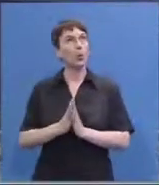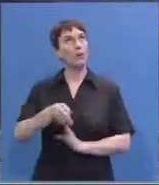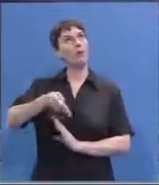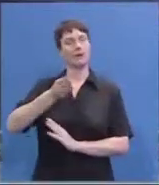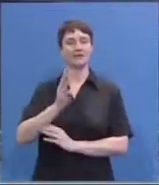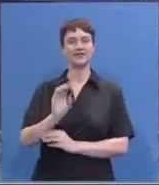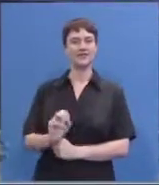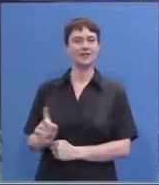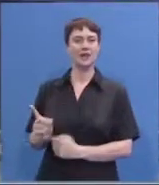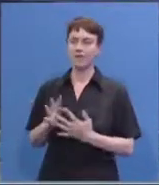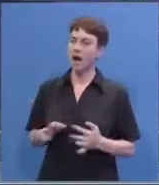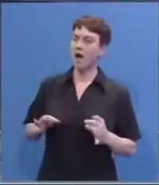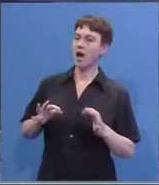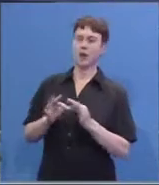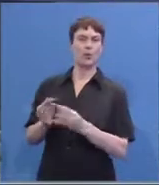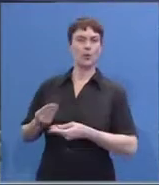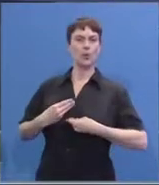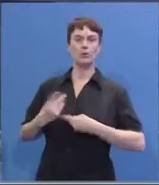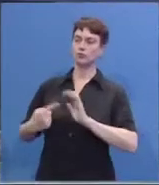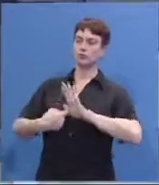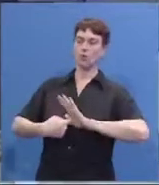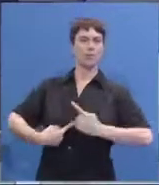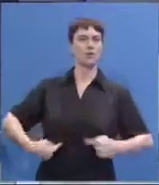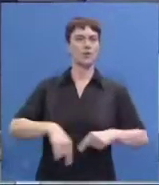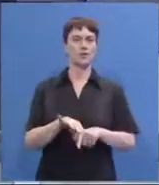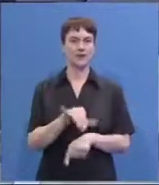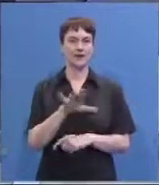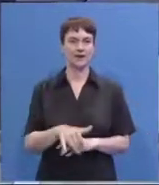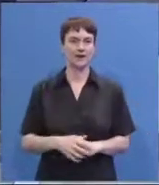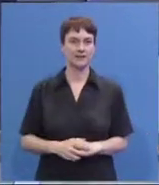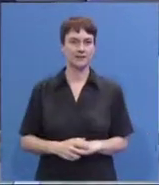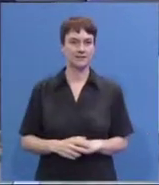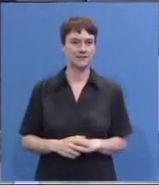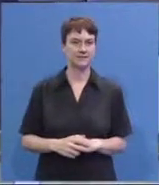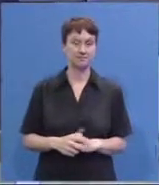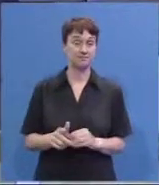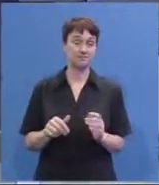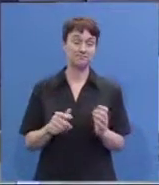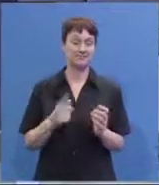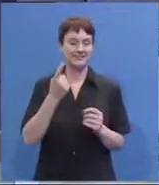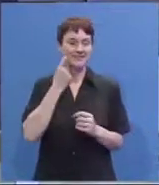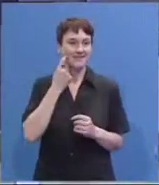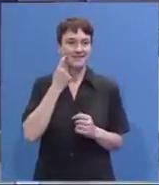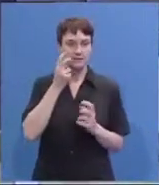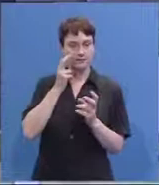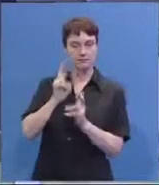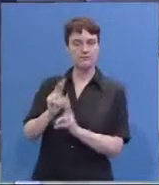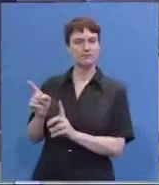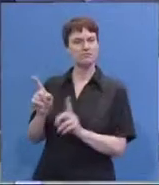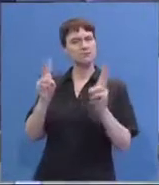he presented to us as a nation? It is easy to talk to him or to refer to him as a man of